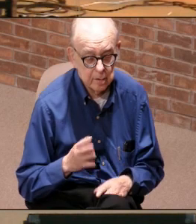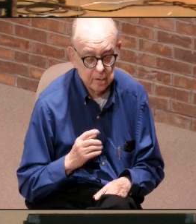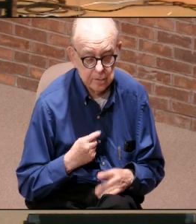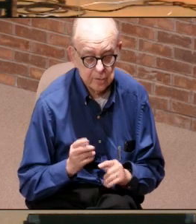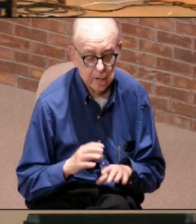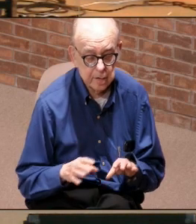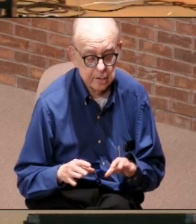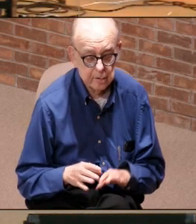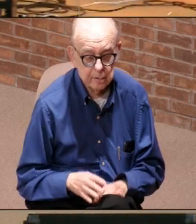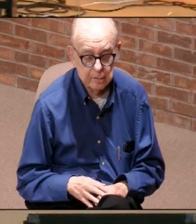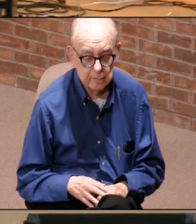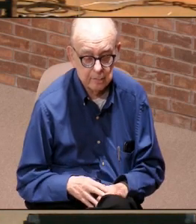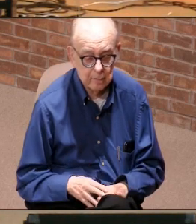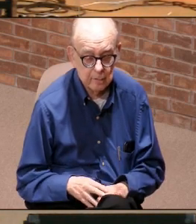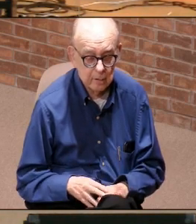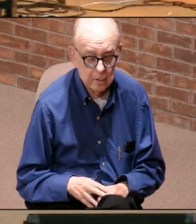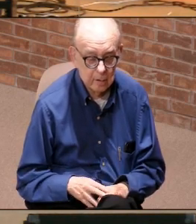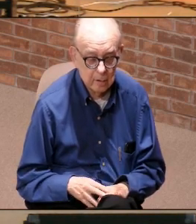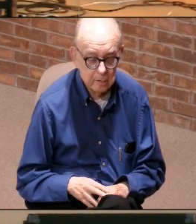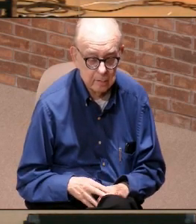trying to do